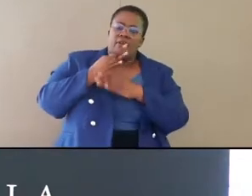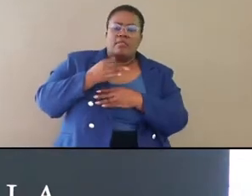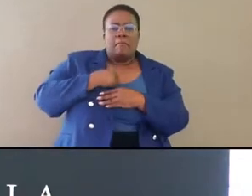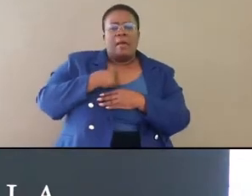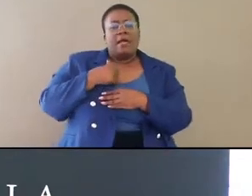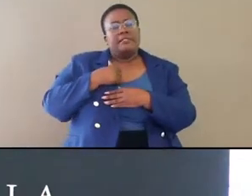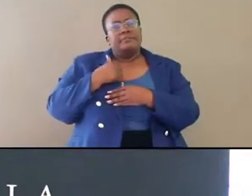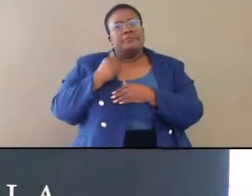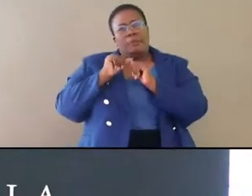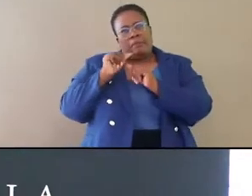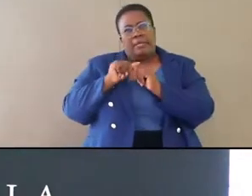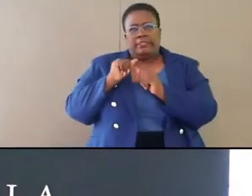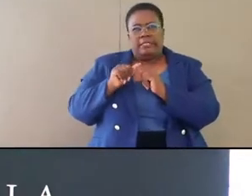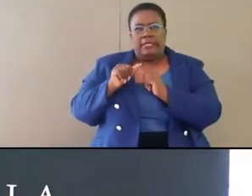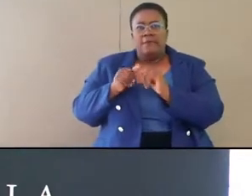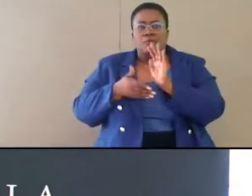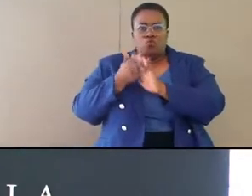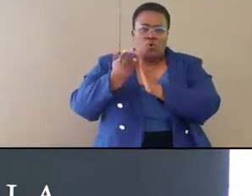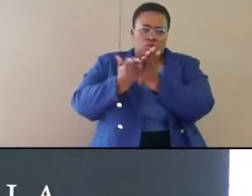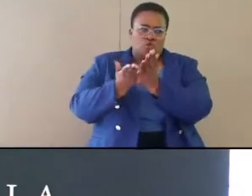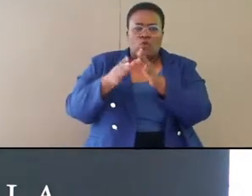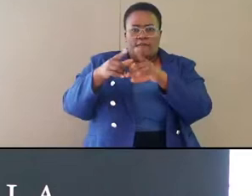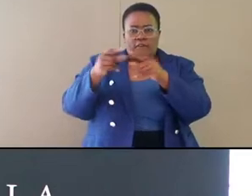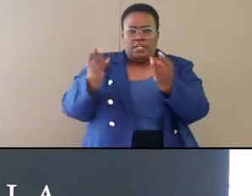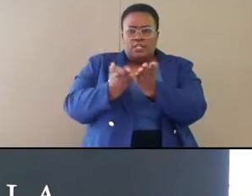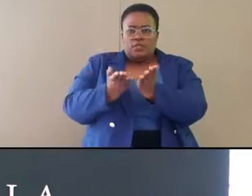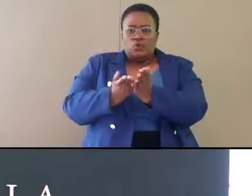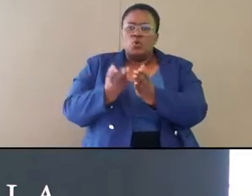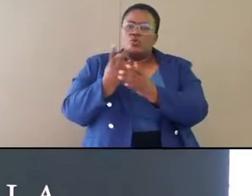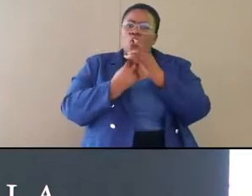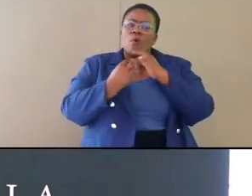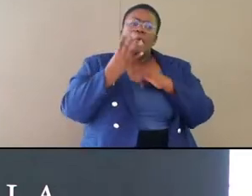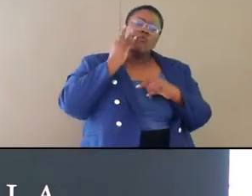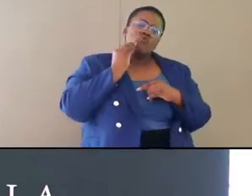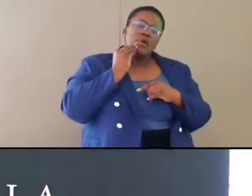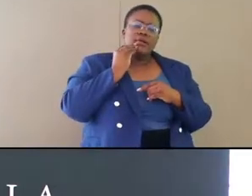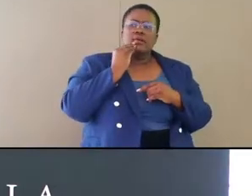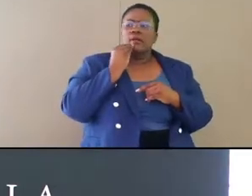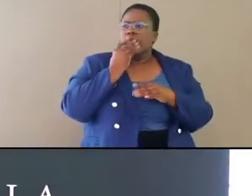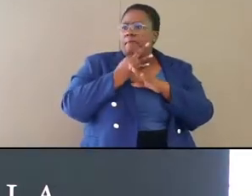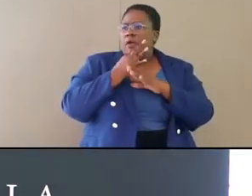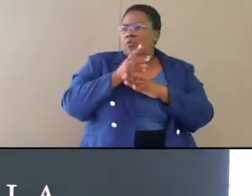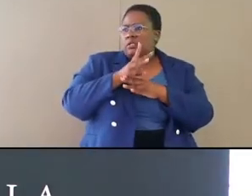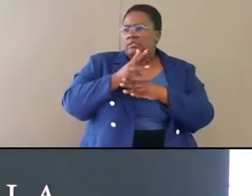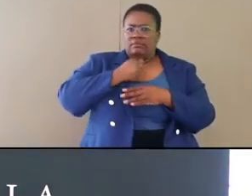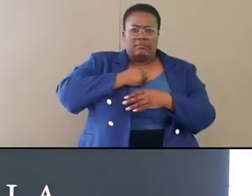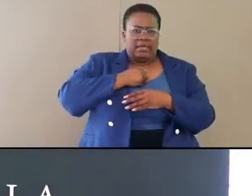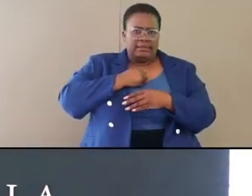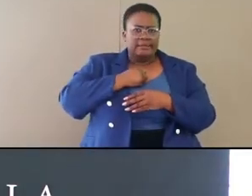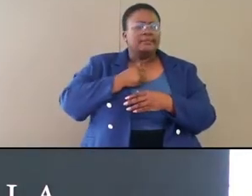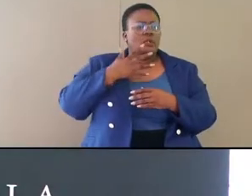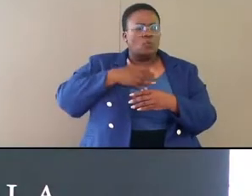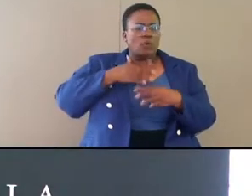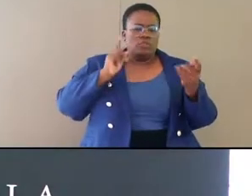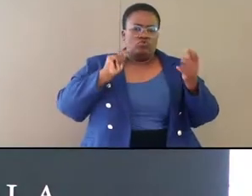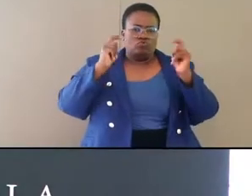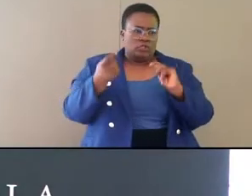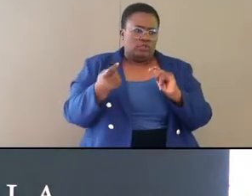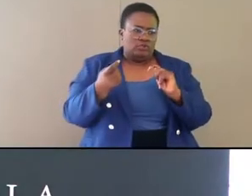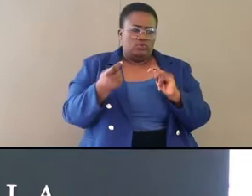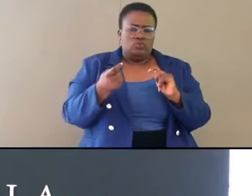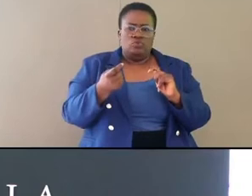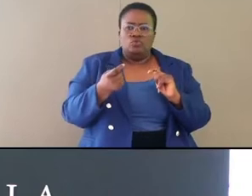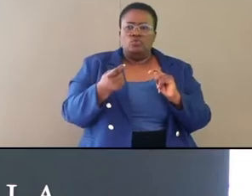school, finished school. And so my grandmother and my grandparents wanted the change from this that was said by